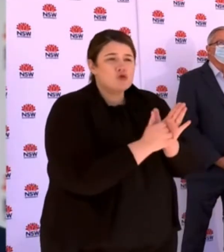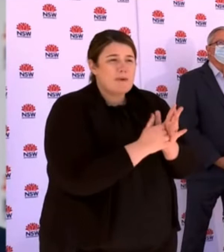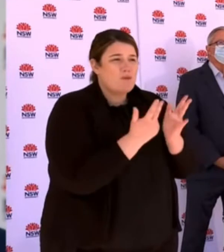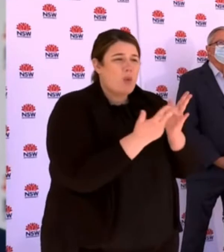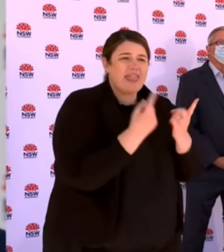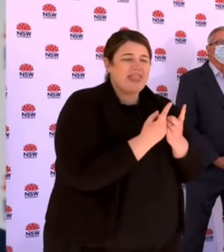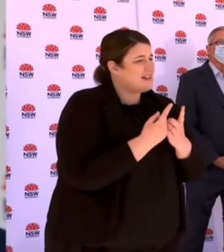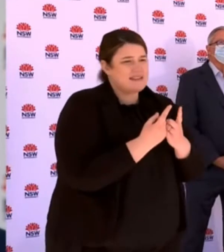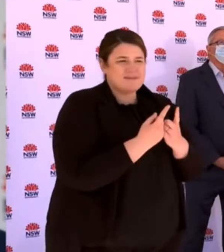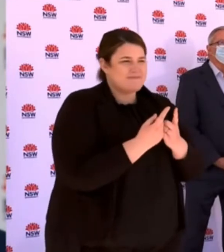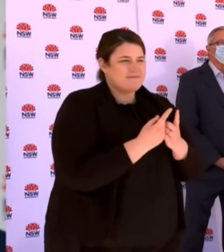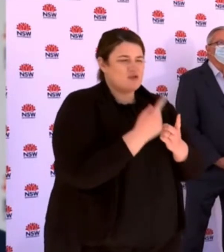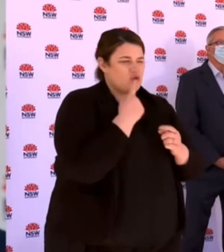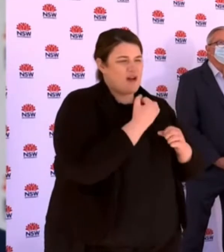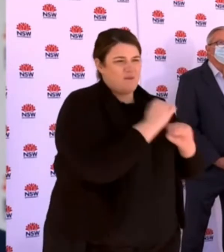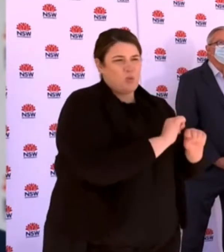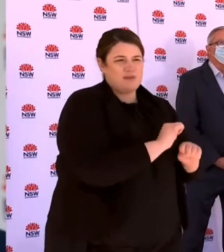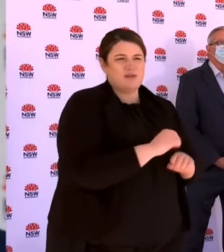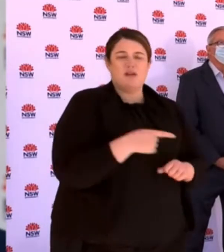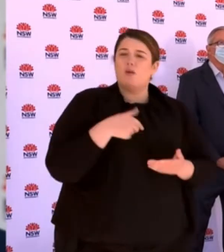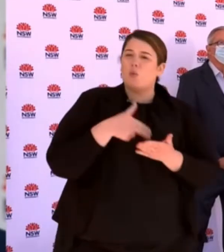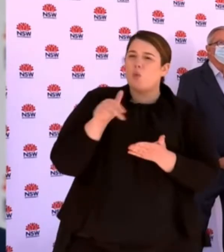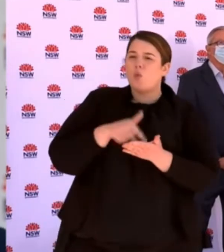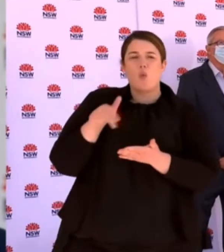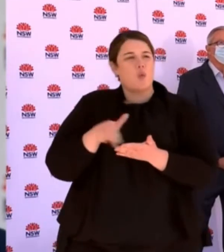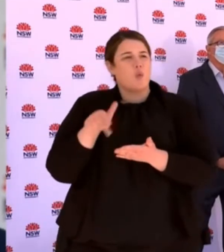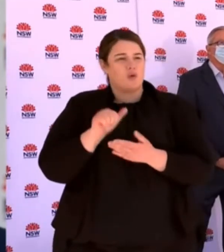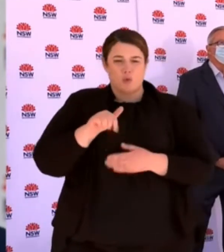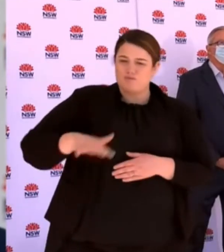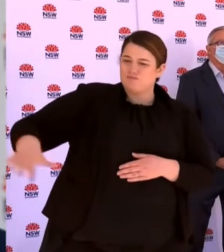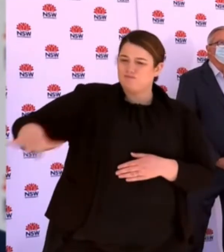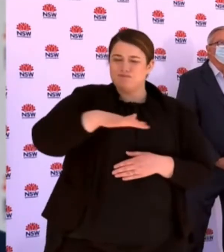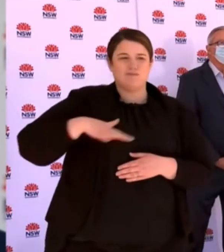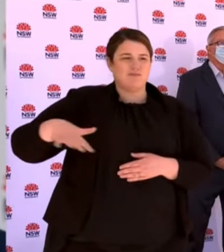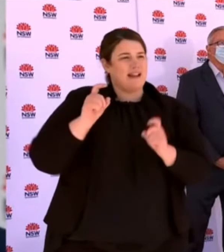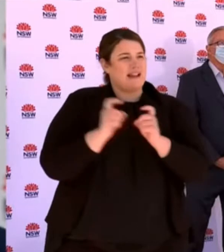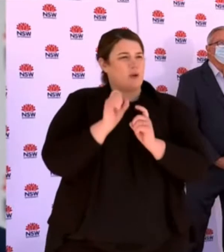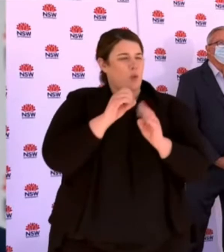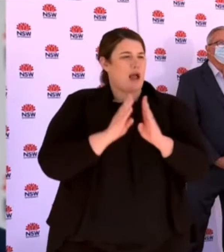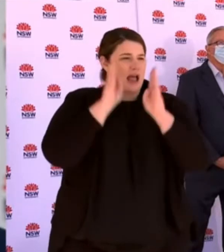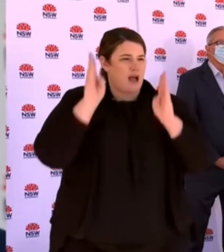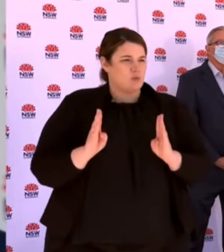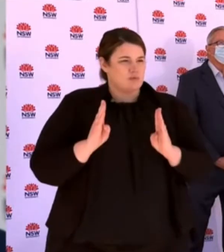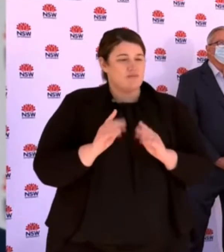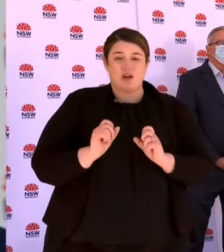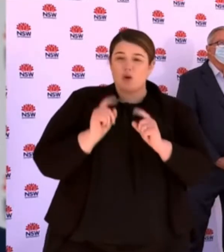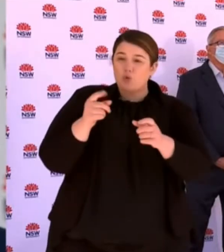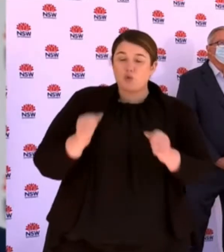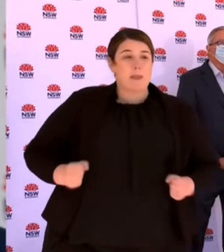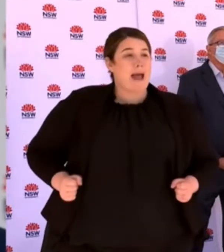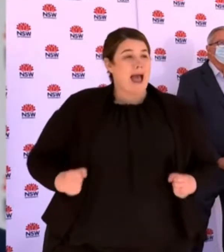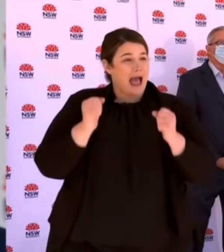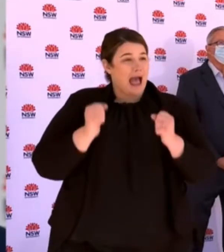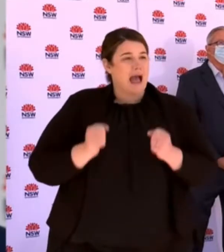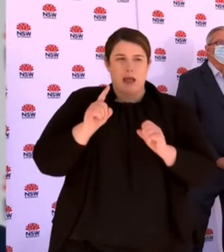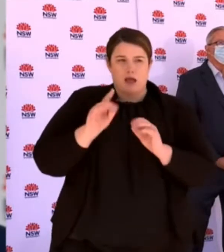weekend. Instead, go for a walk in your household group around the block. You can go to your local park, but